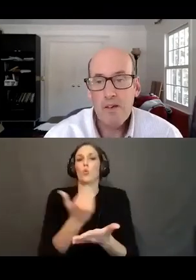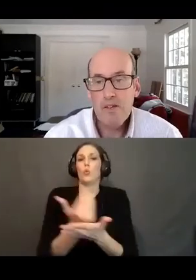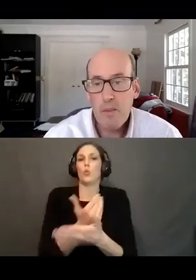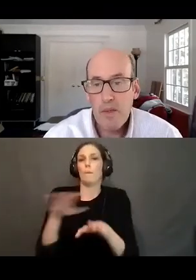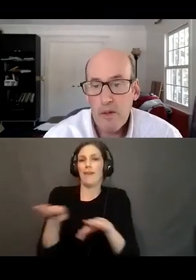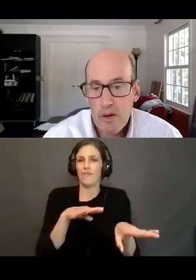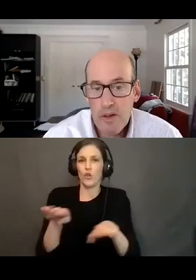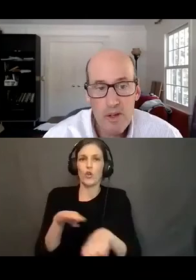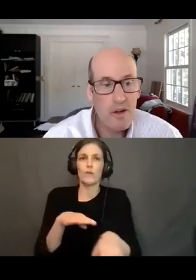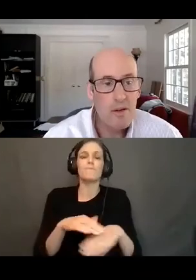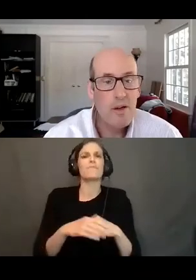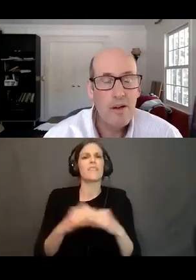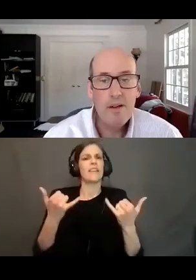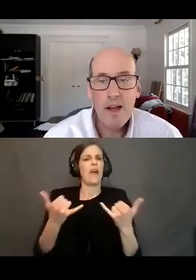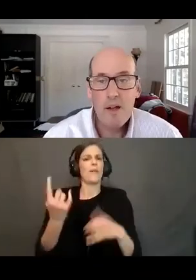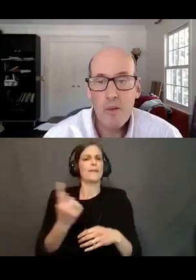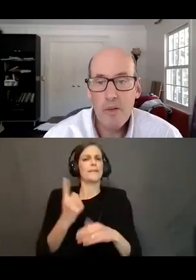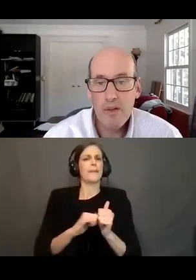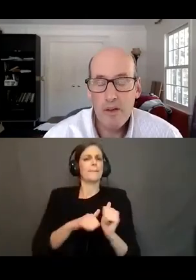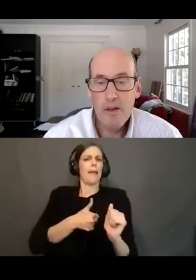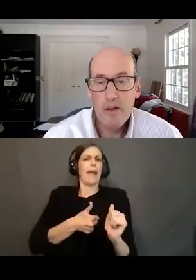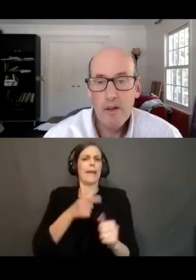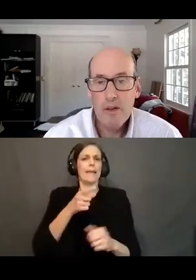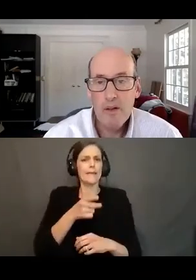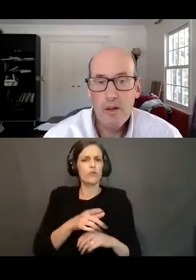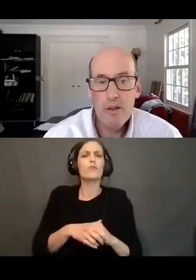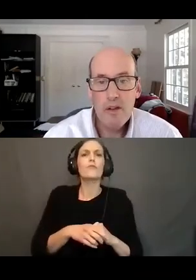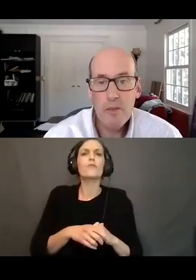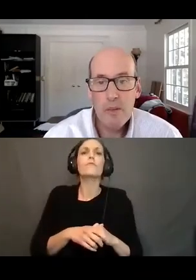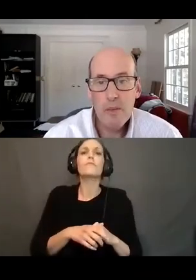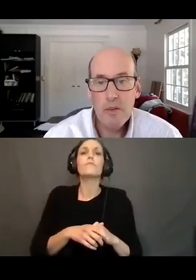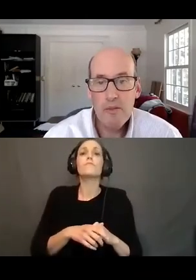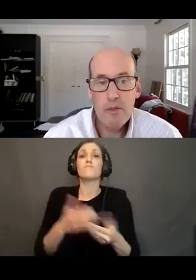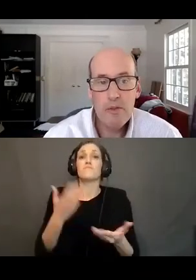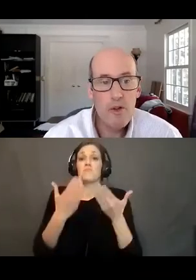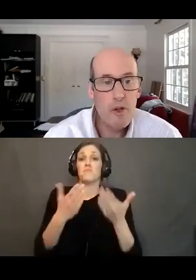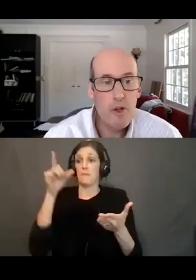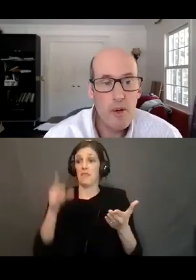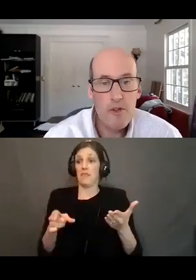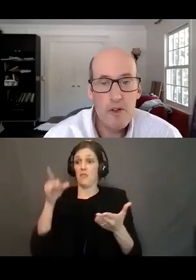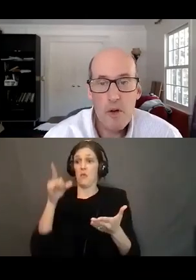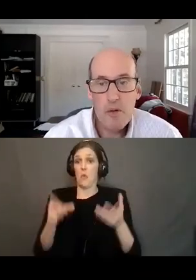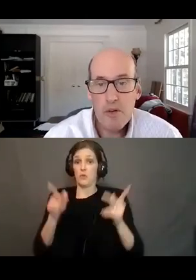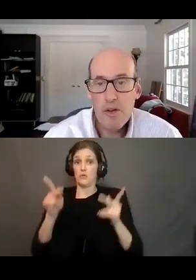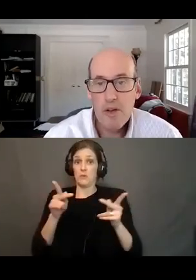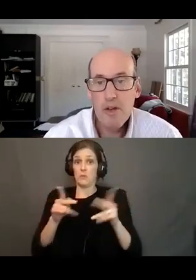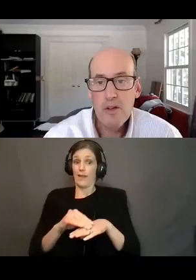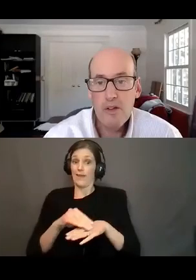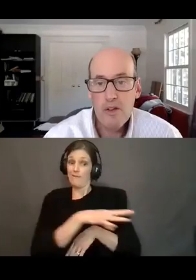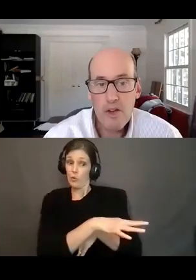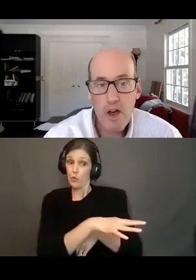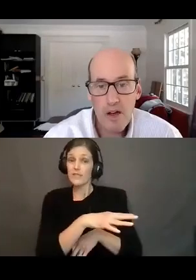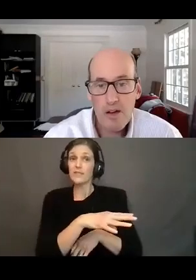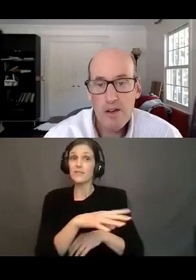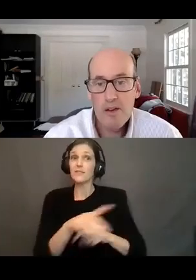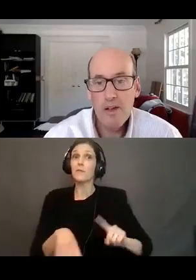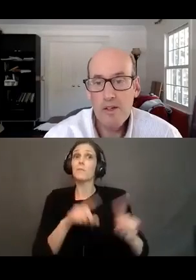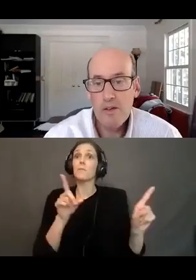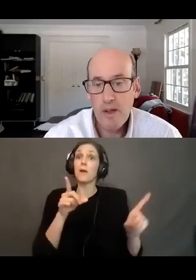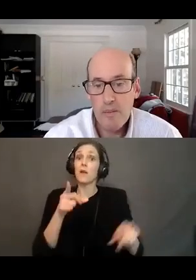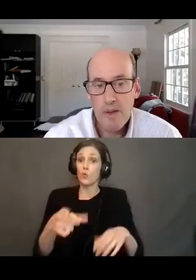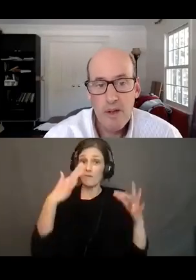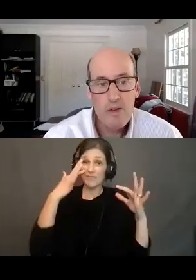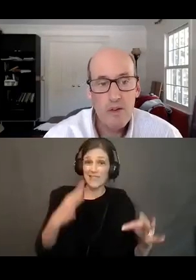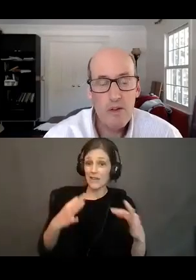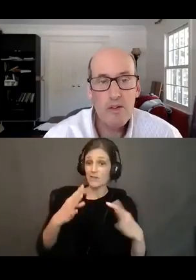Now there is something lurking here. Not only could these people influence you, but you have chosen to talk to each